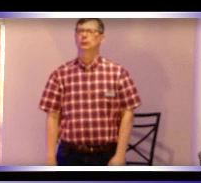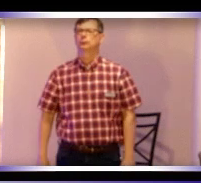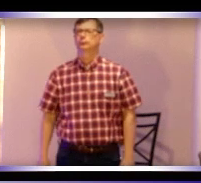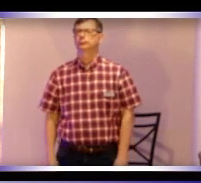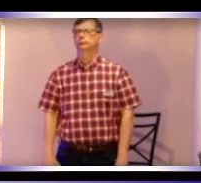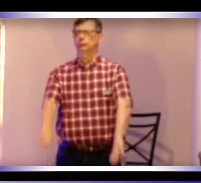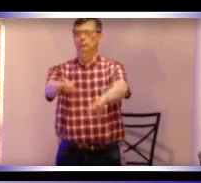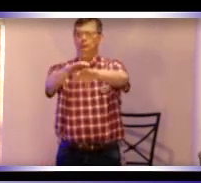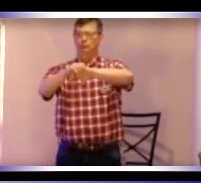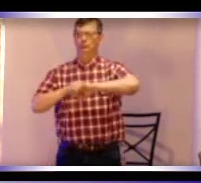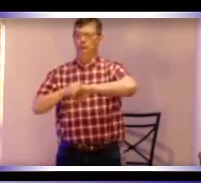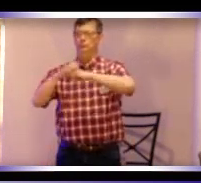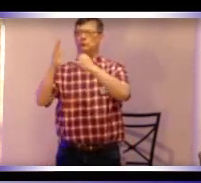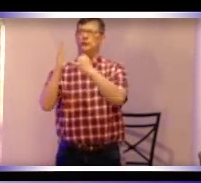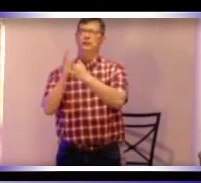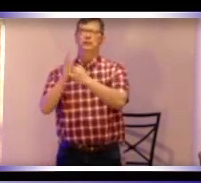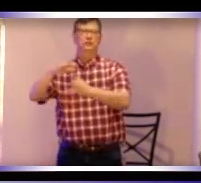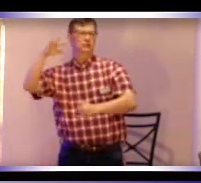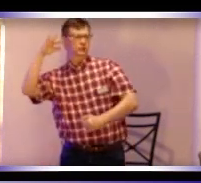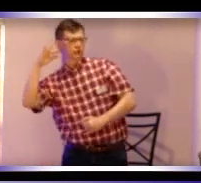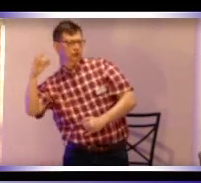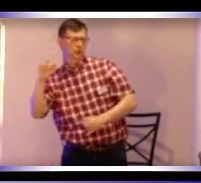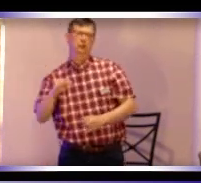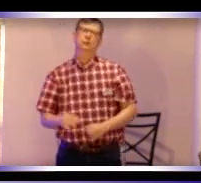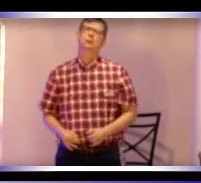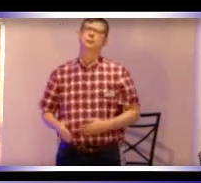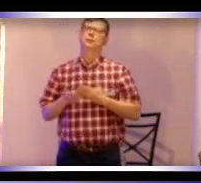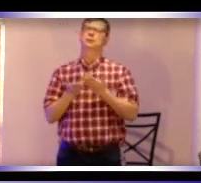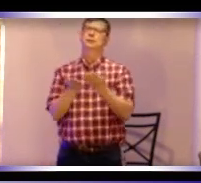Hold it for just a bit and then let it go.